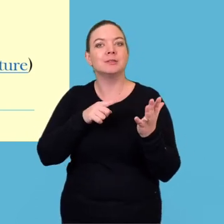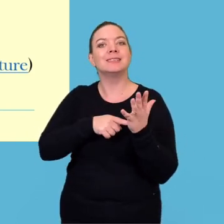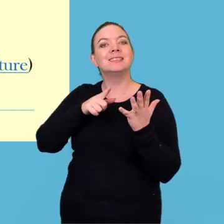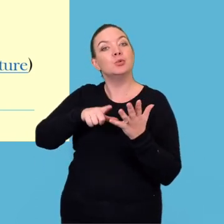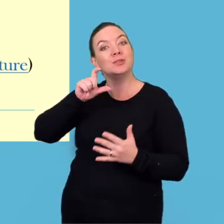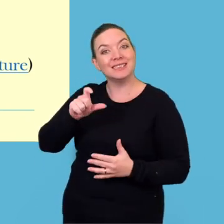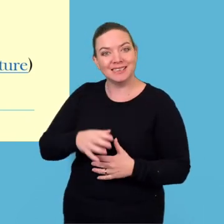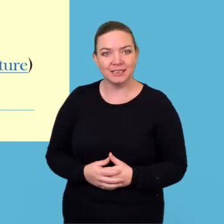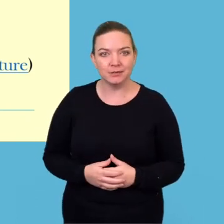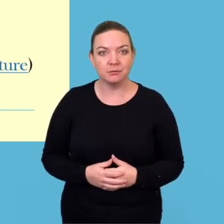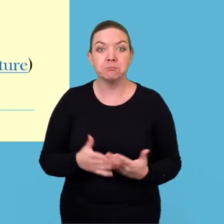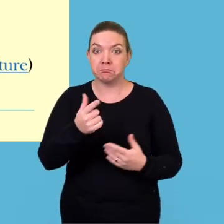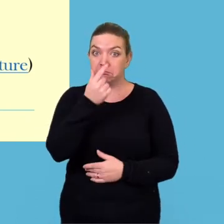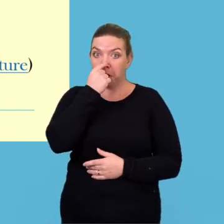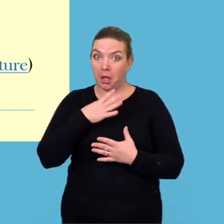the TUC.